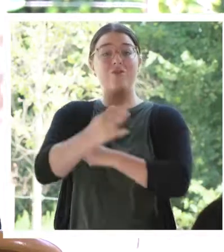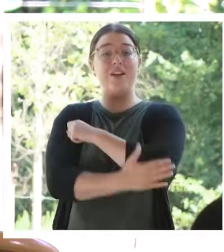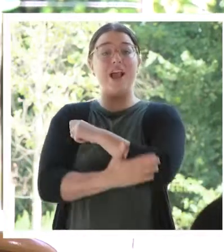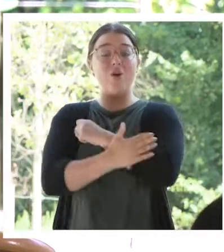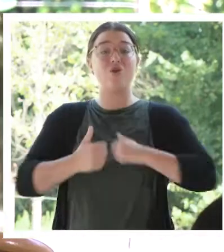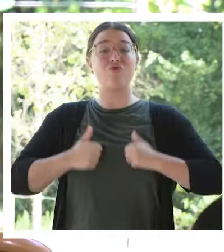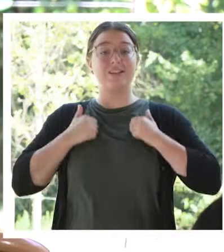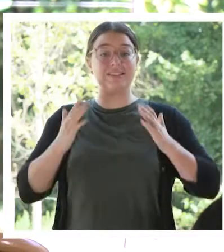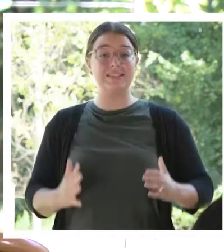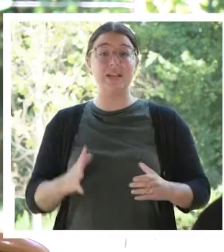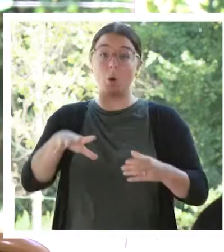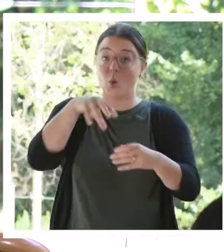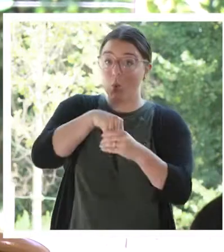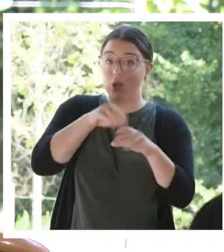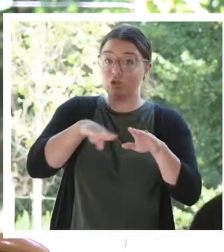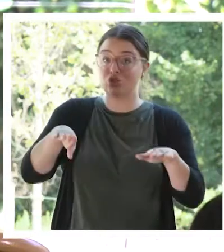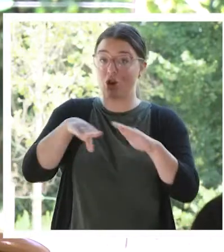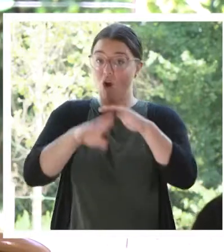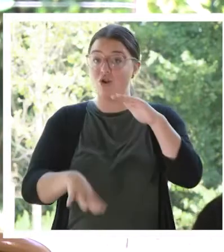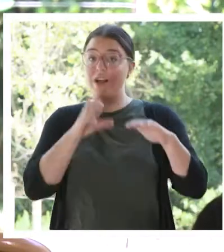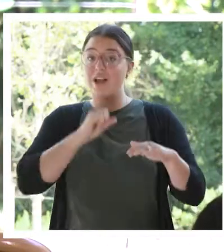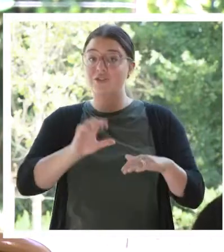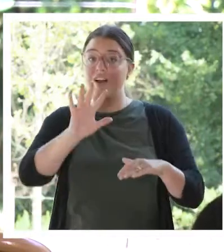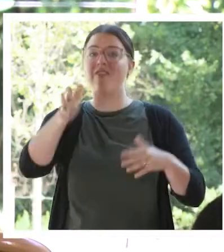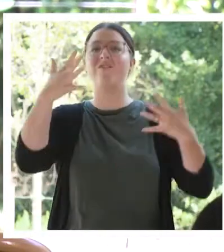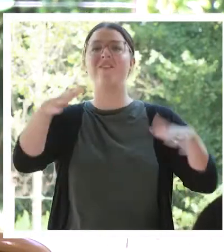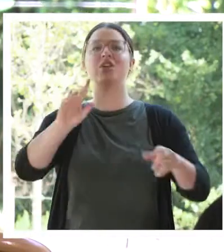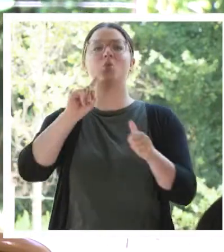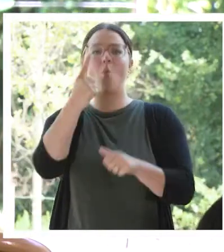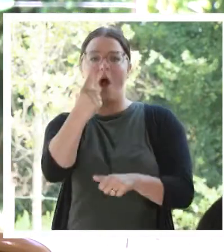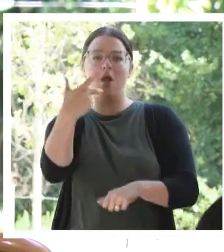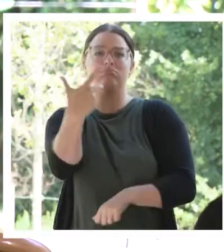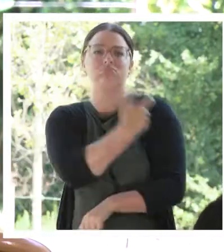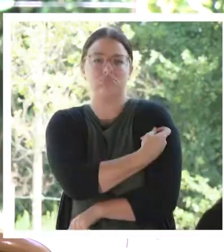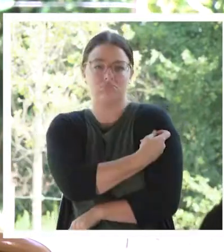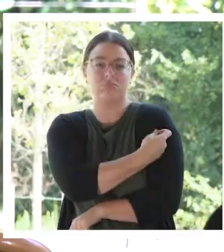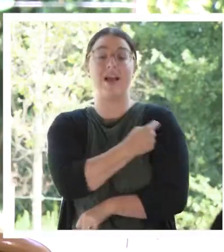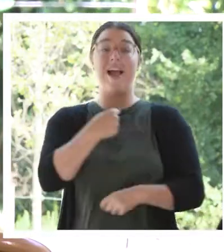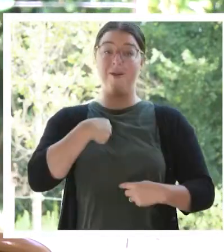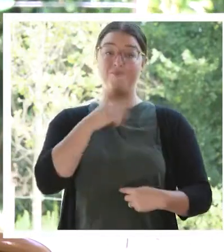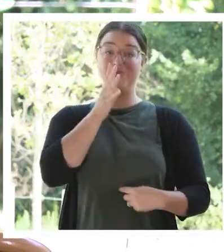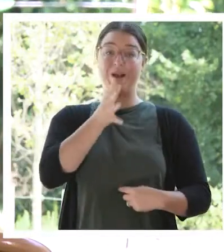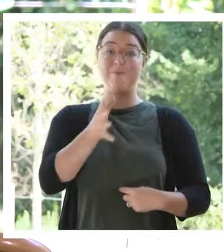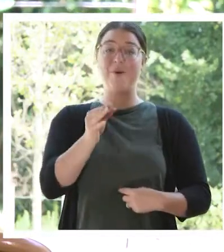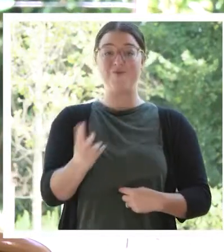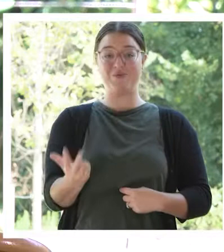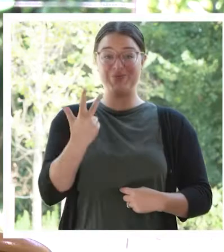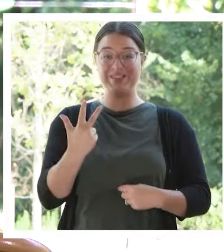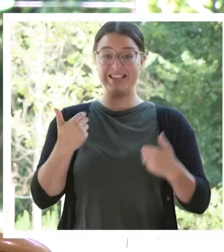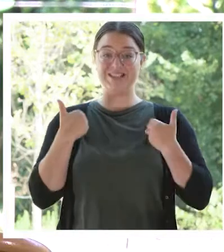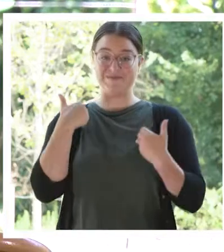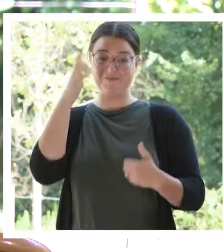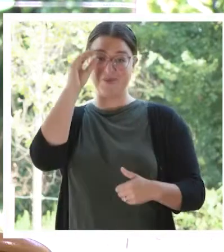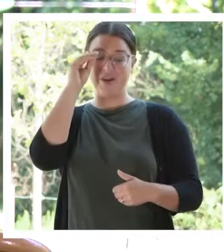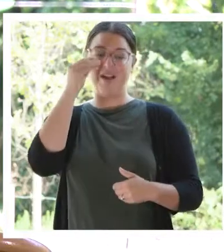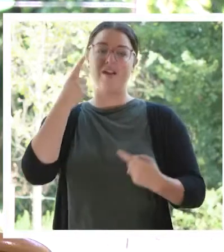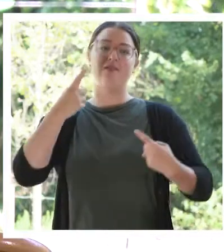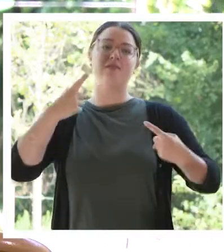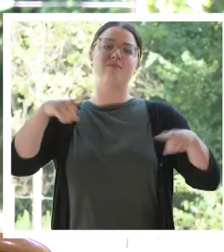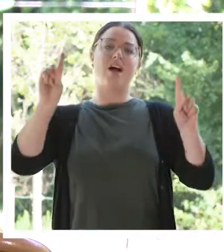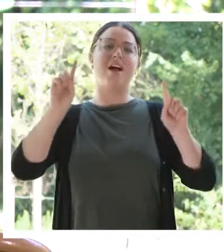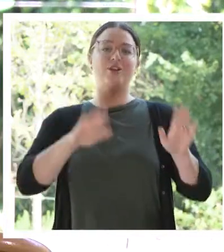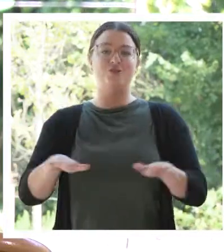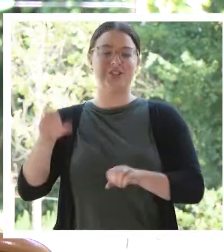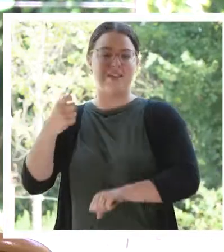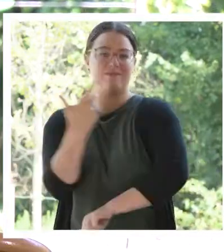the age of 5. And I can say, as a grandmother of 3 young boys, I can tell you I'm happy to know that our children can be vaccinated and be